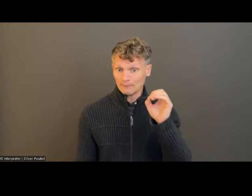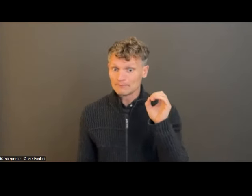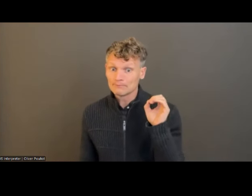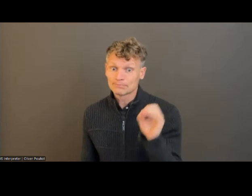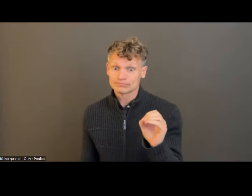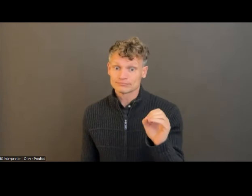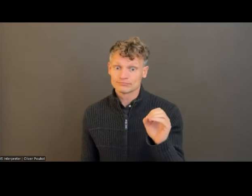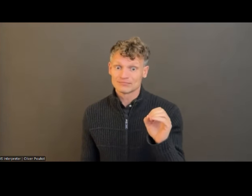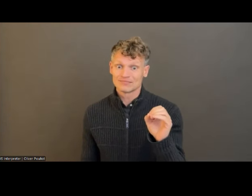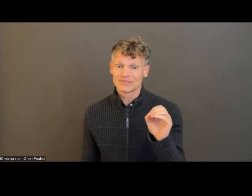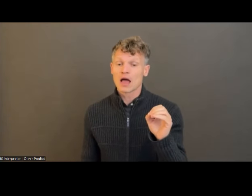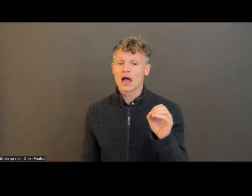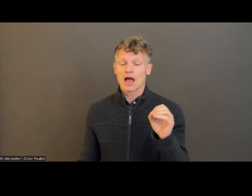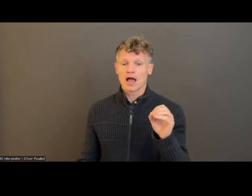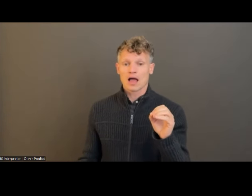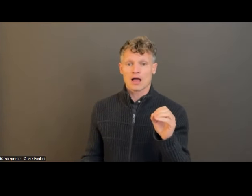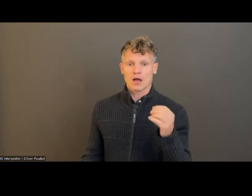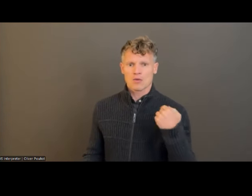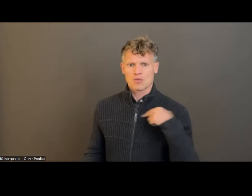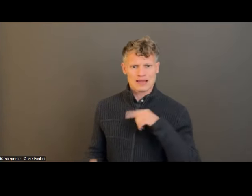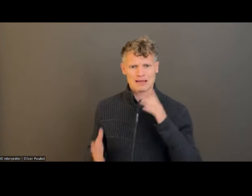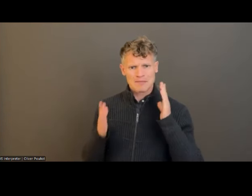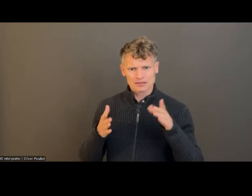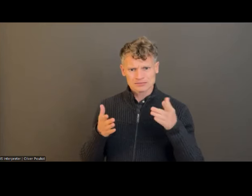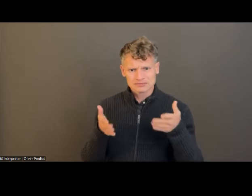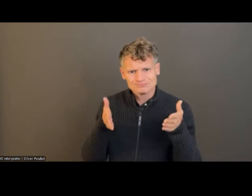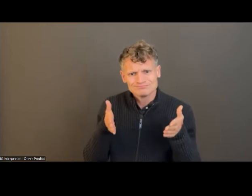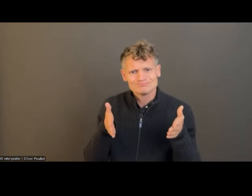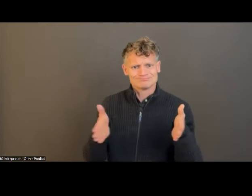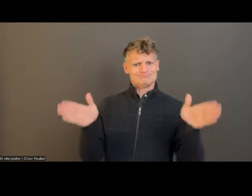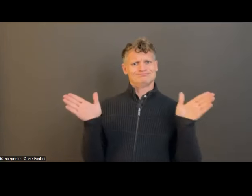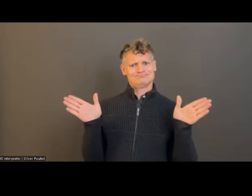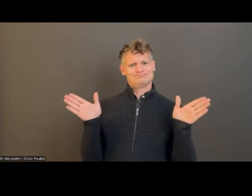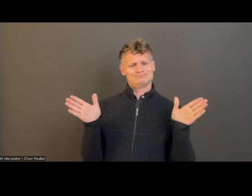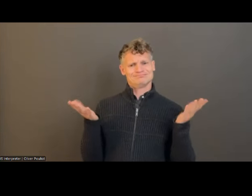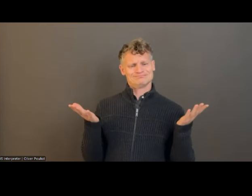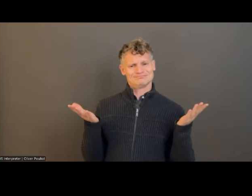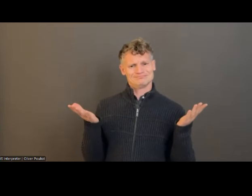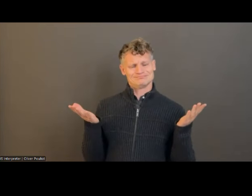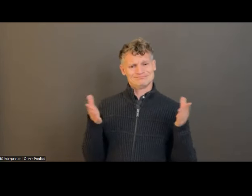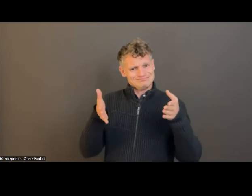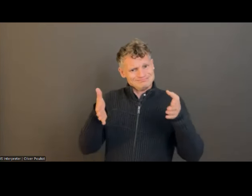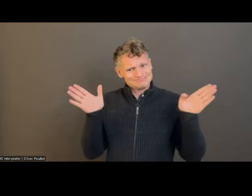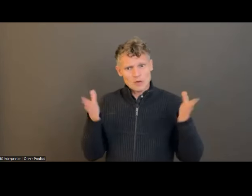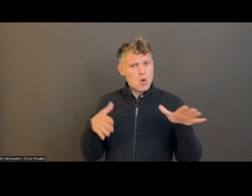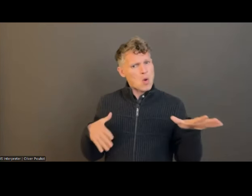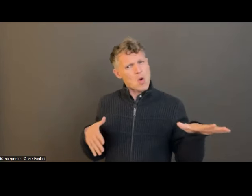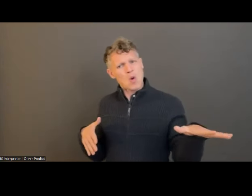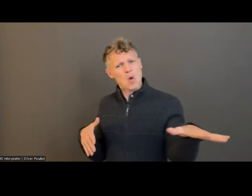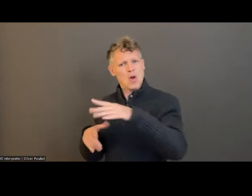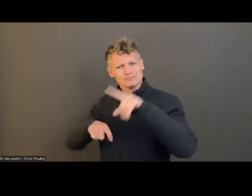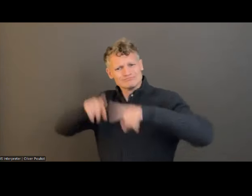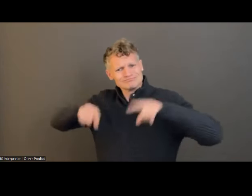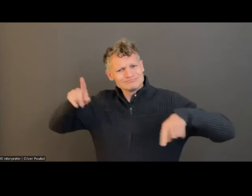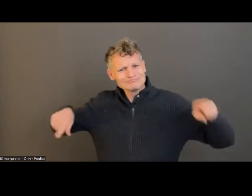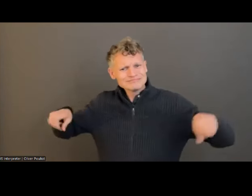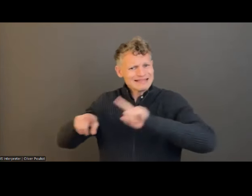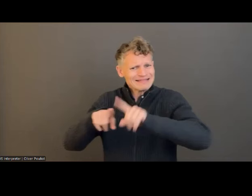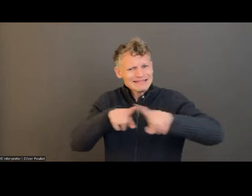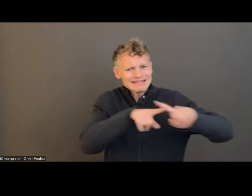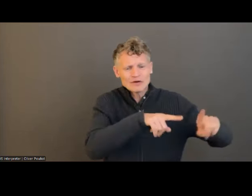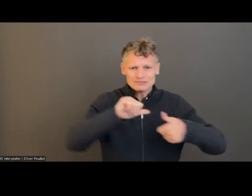social determinants of health to improve the living of the populations and millions across the Americas